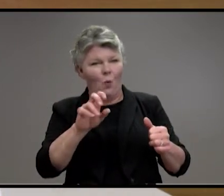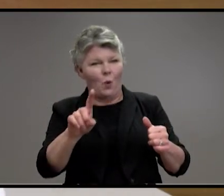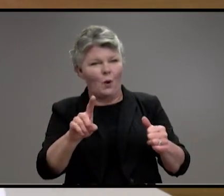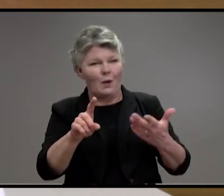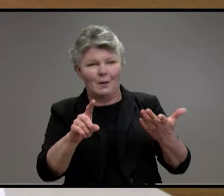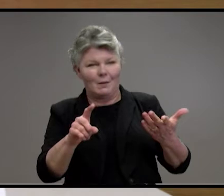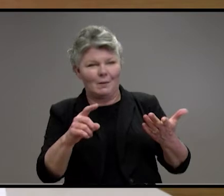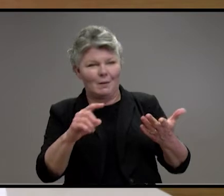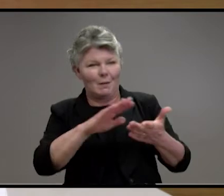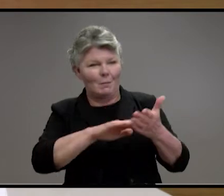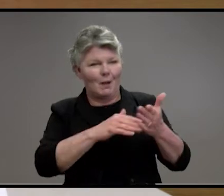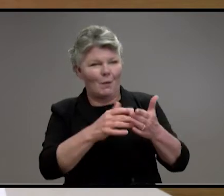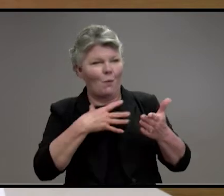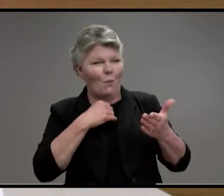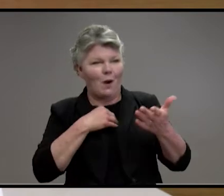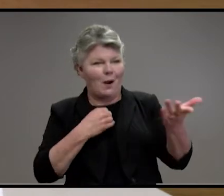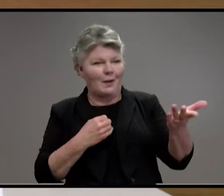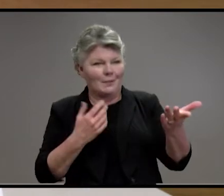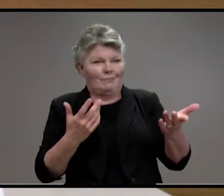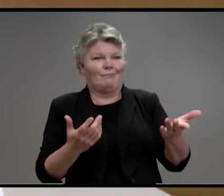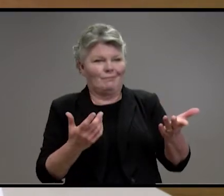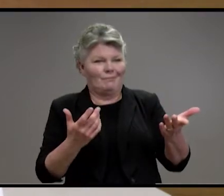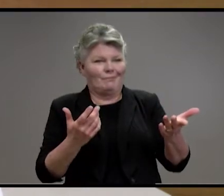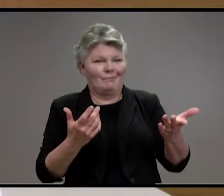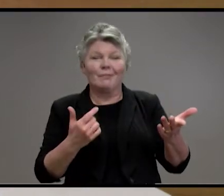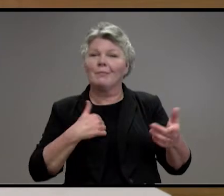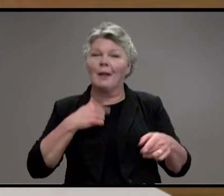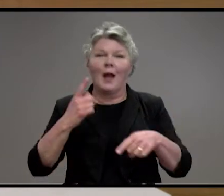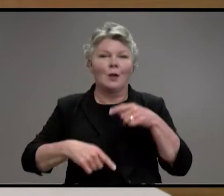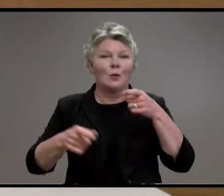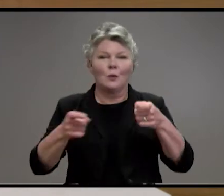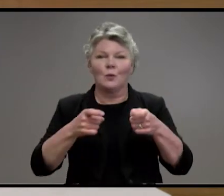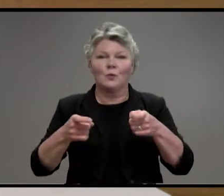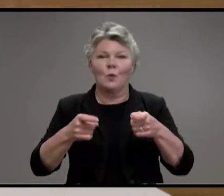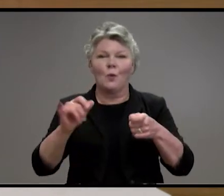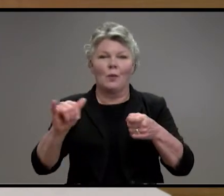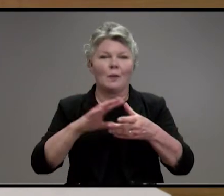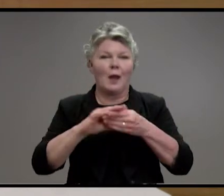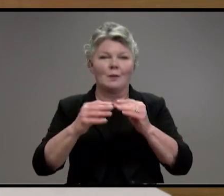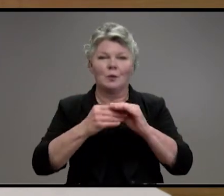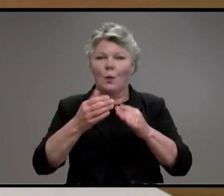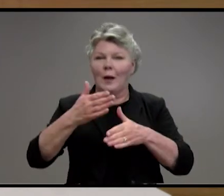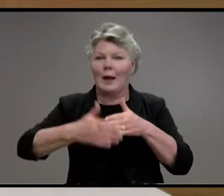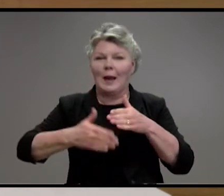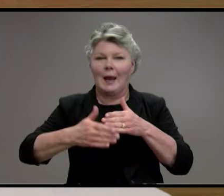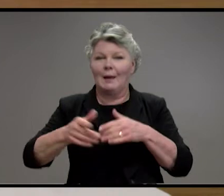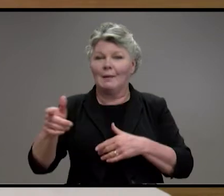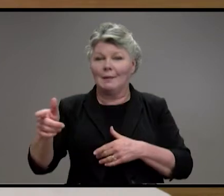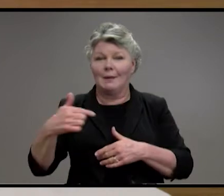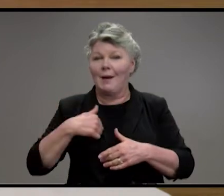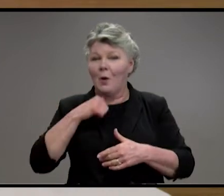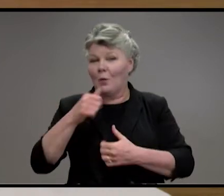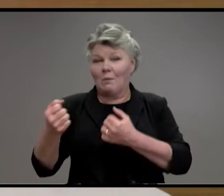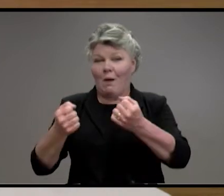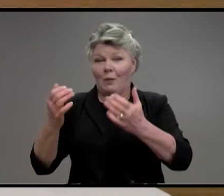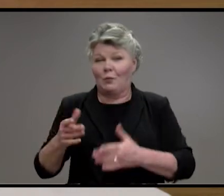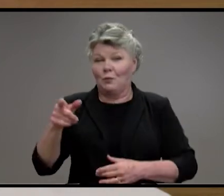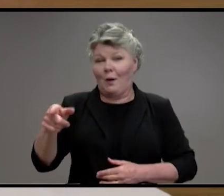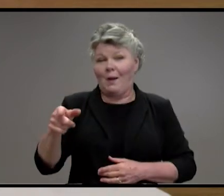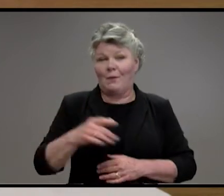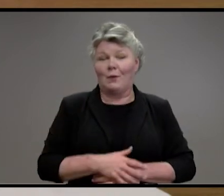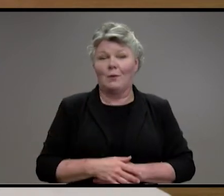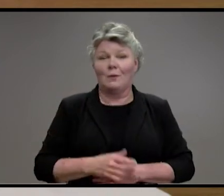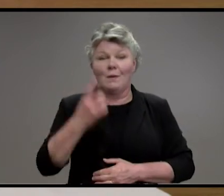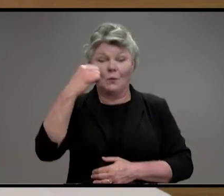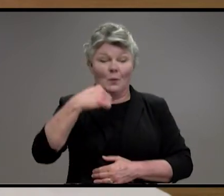buffalo. Also, I couldn't control the ending of that story. I wasn't the one in the driver's seat. For